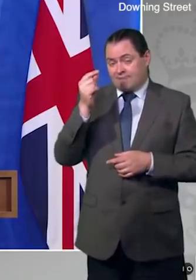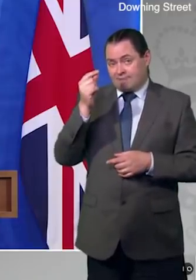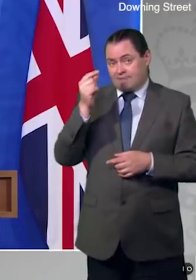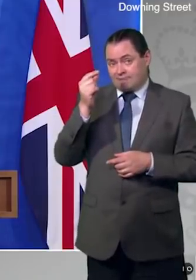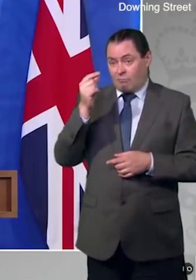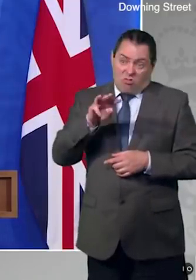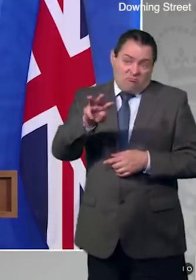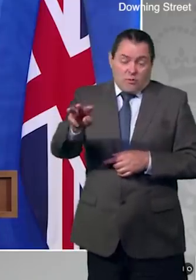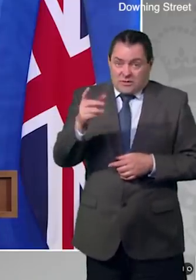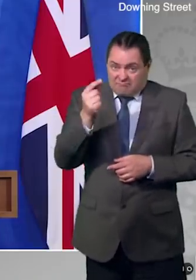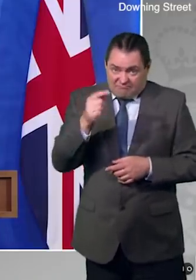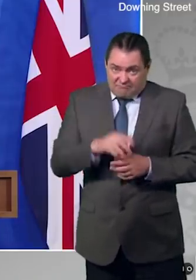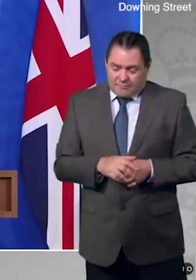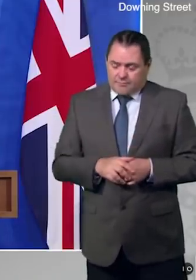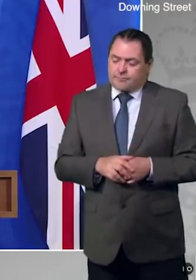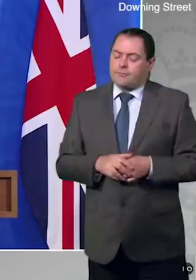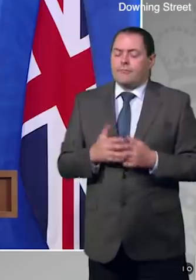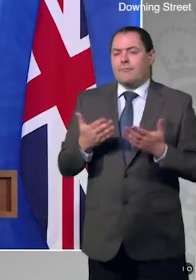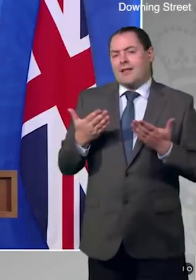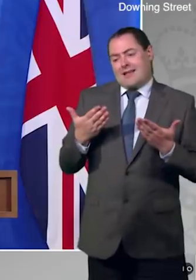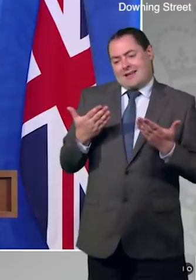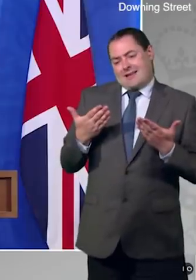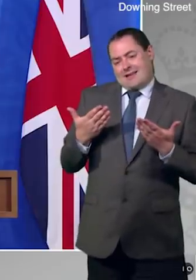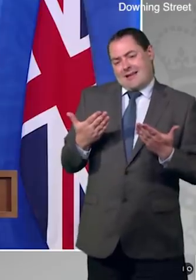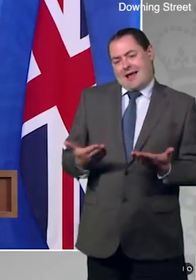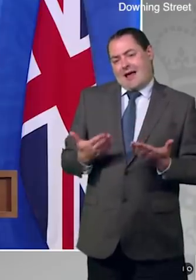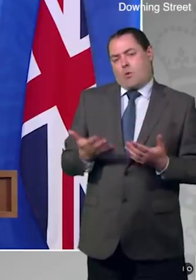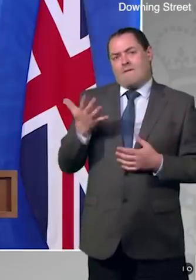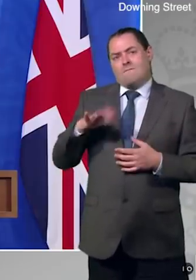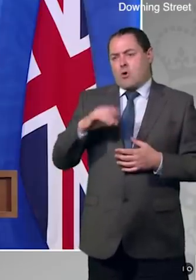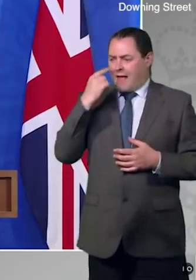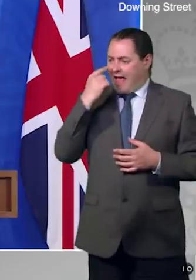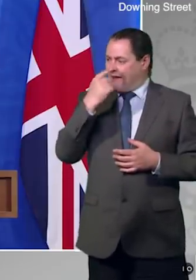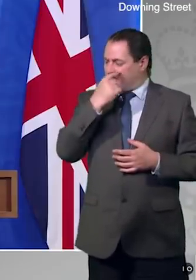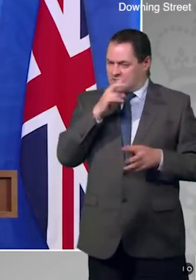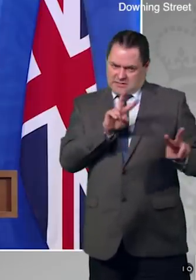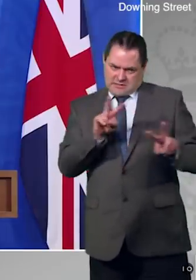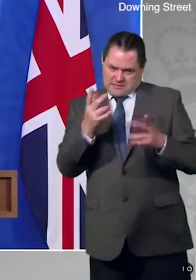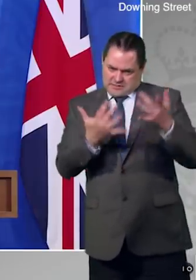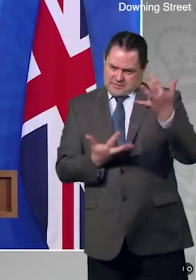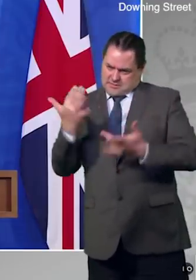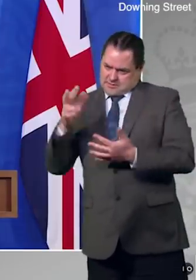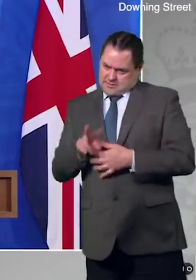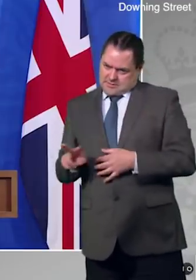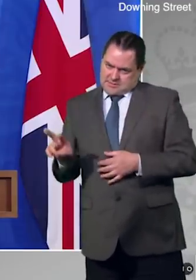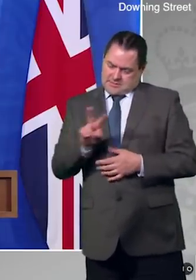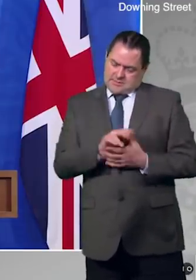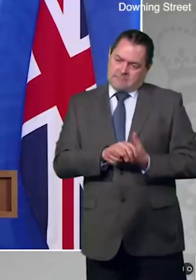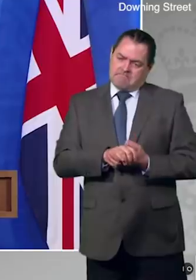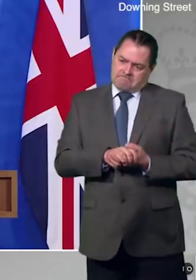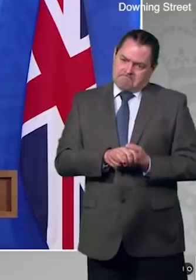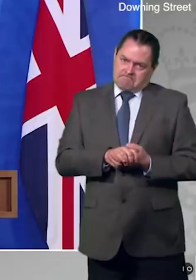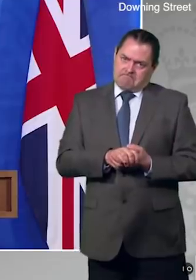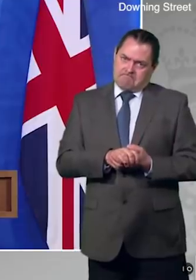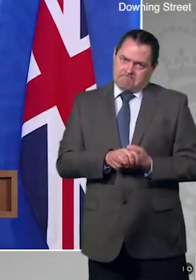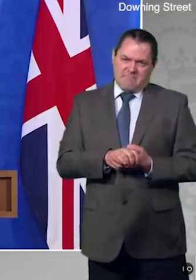As things stand, and on the evidence that I can see right now, I'm confident that we will not need more than